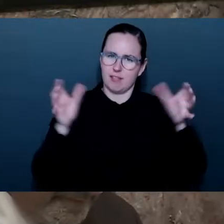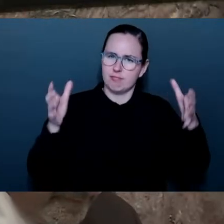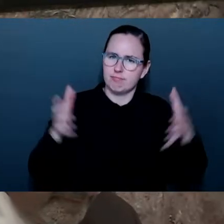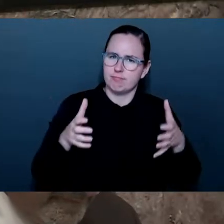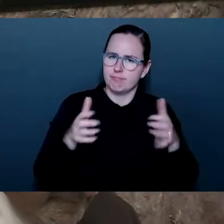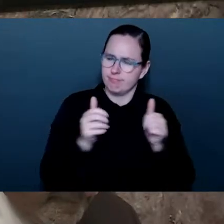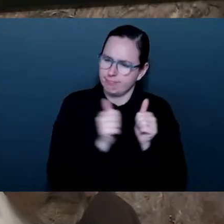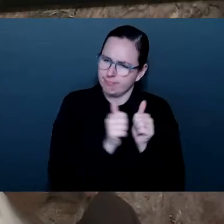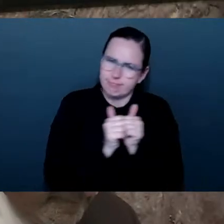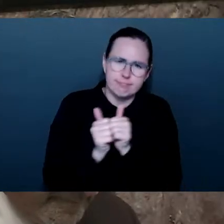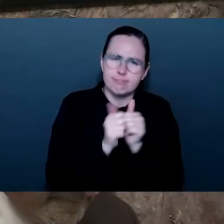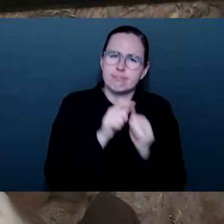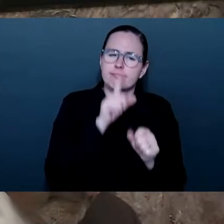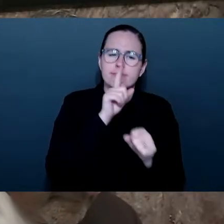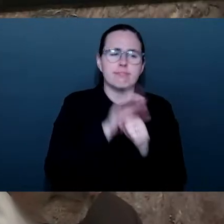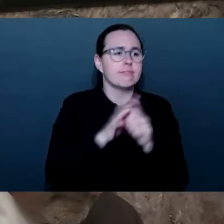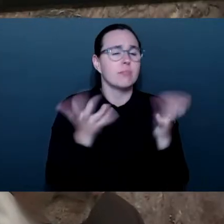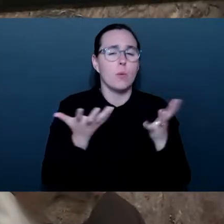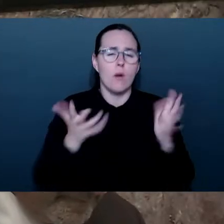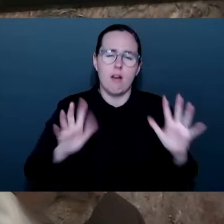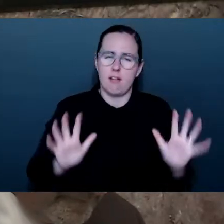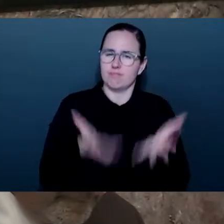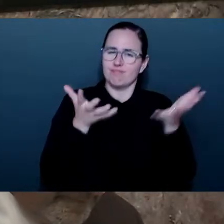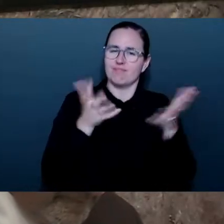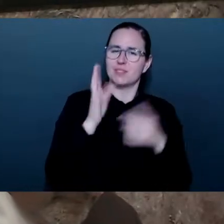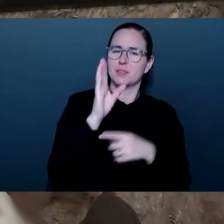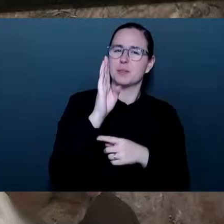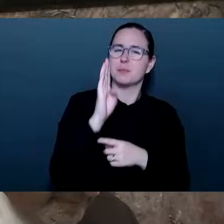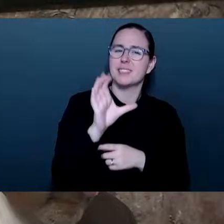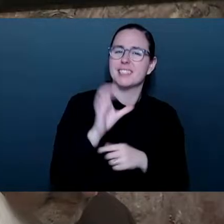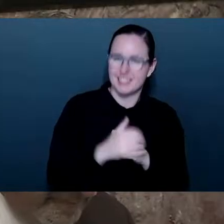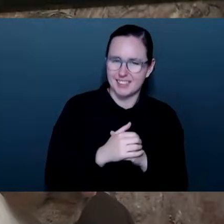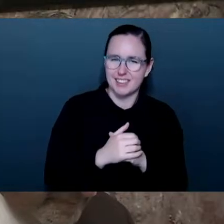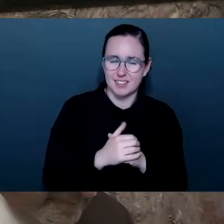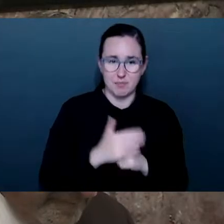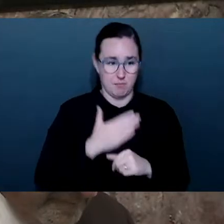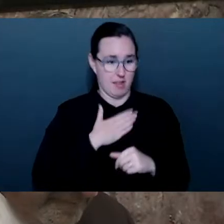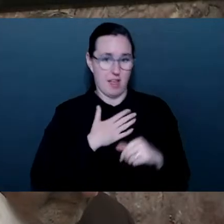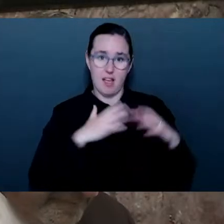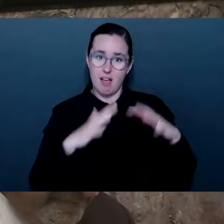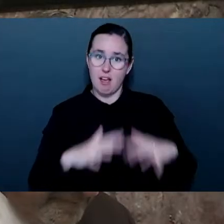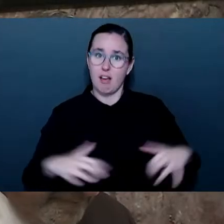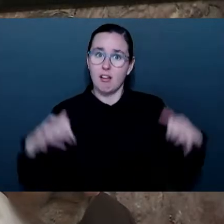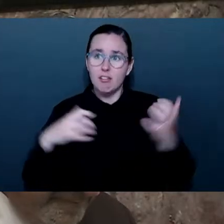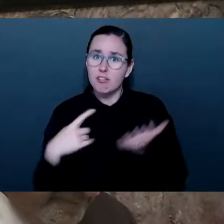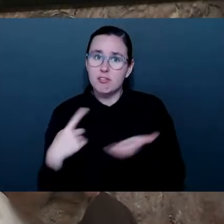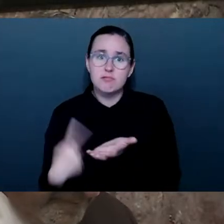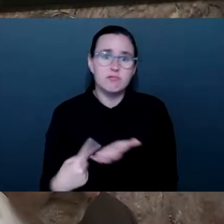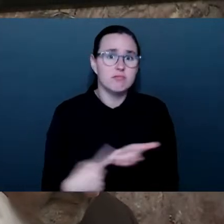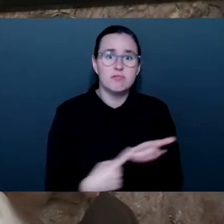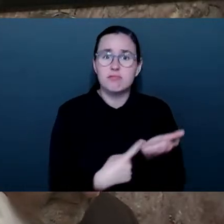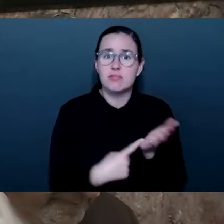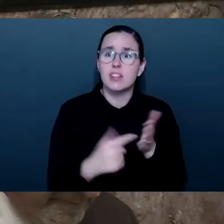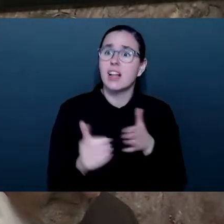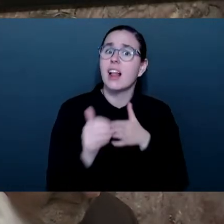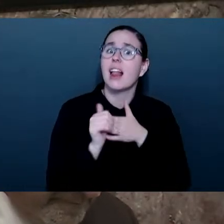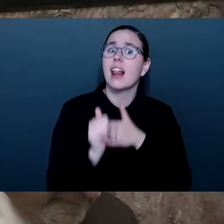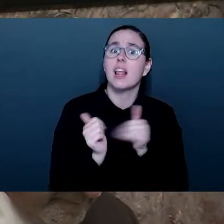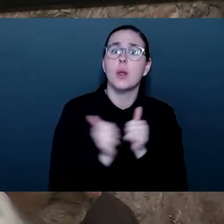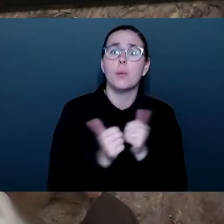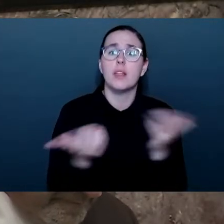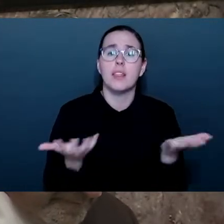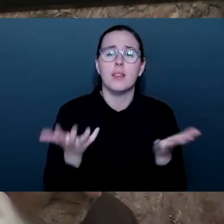wisdom, compassion, and respect for all. May we work together in the spirit of inclusion